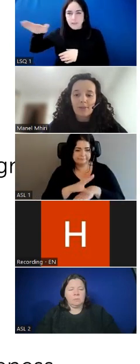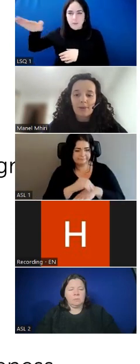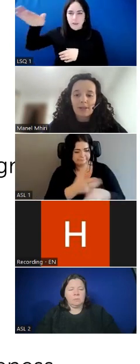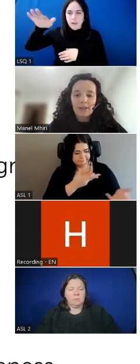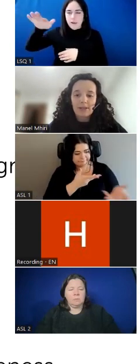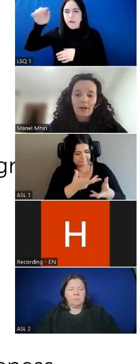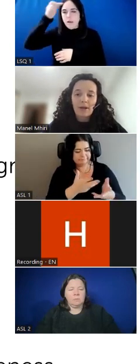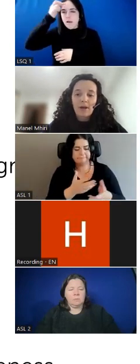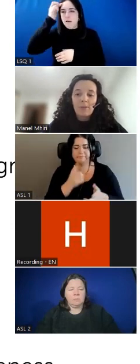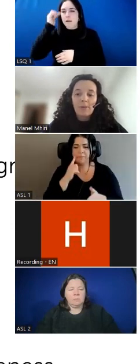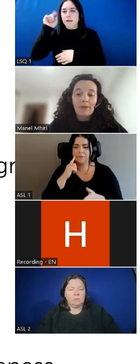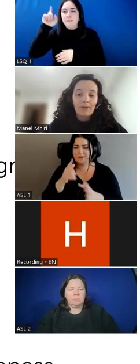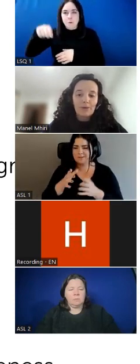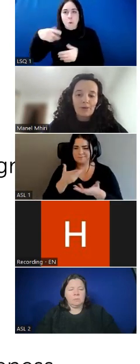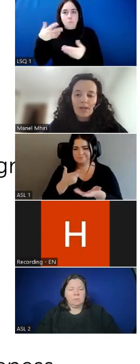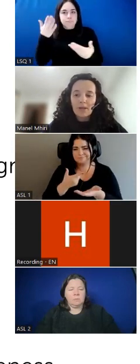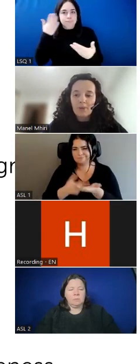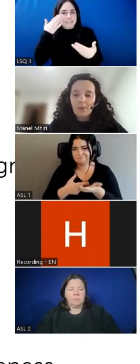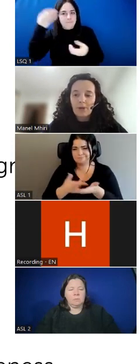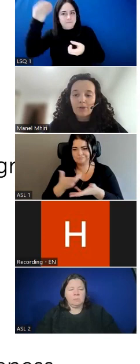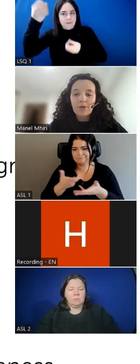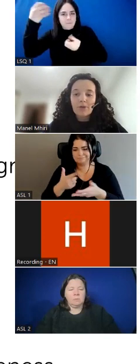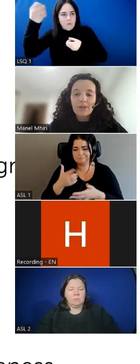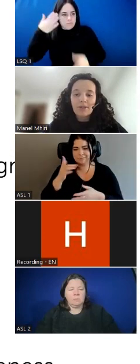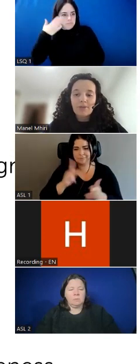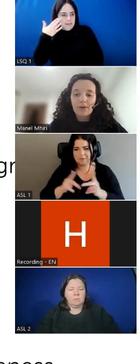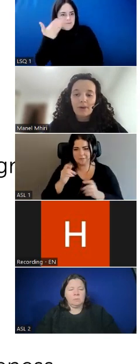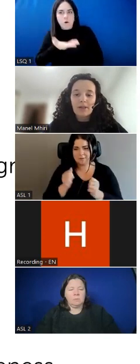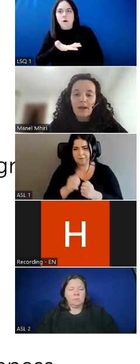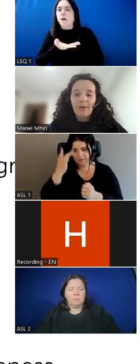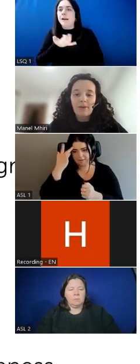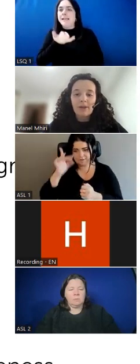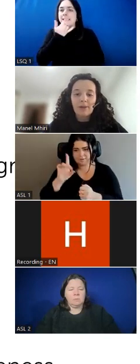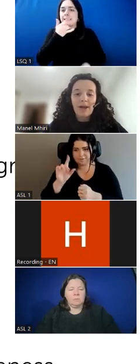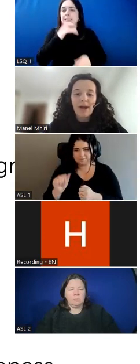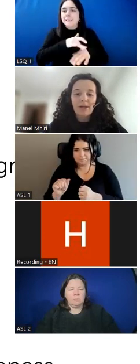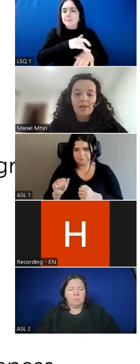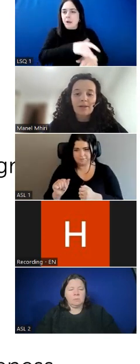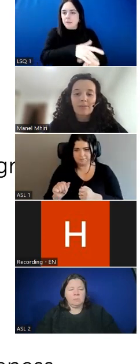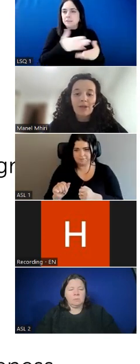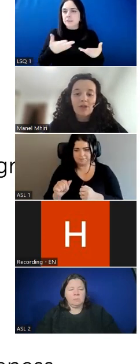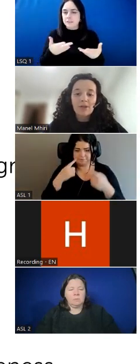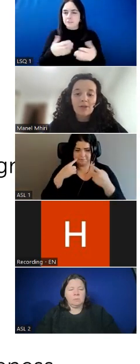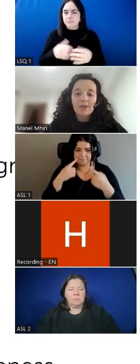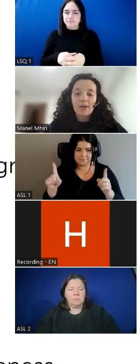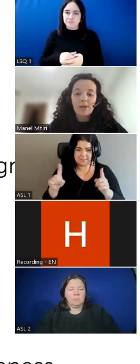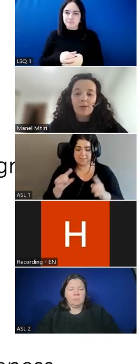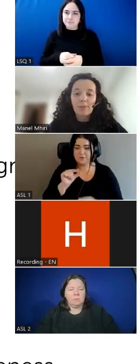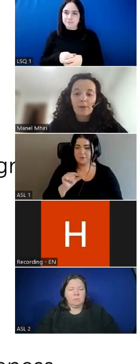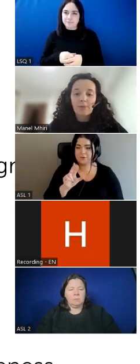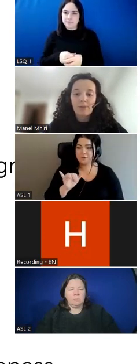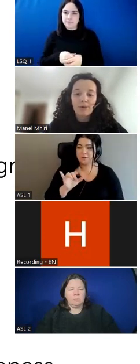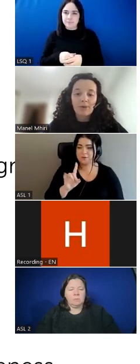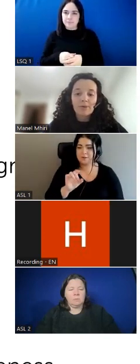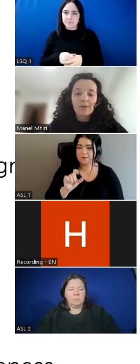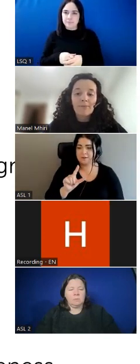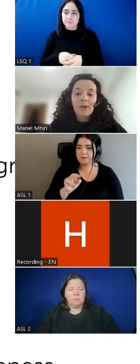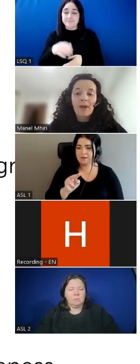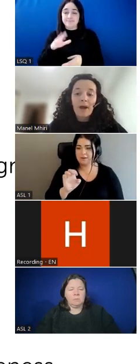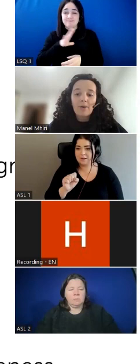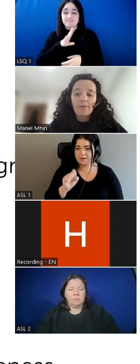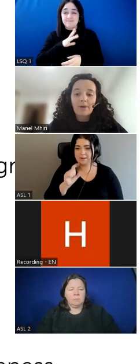intellectual disabilities. But unfortunately, we were not successful in having the guidelines mentioned in the global